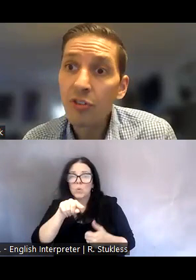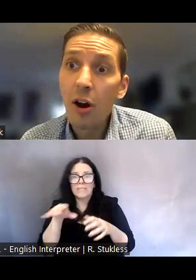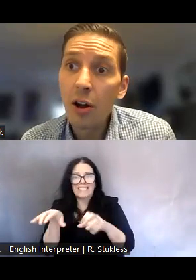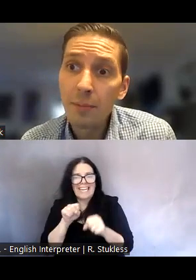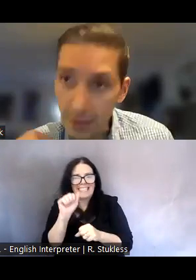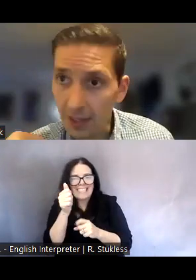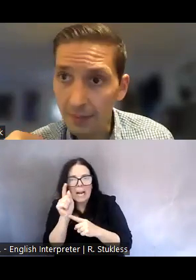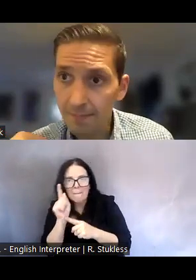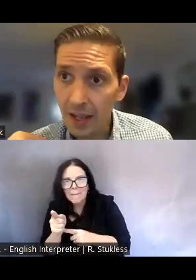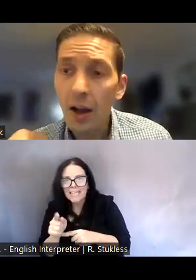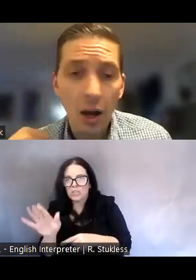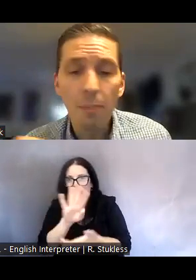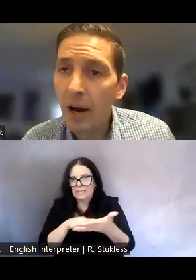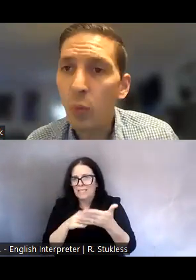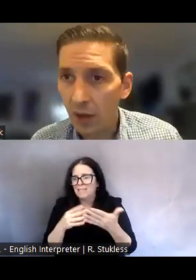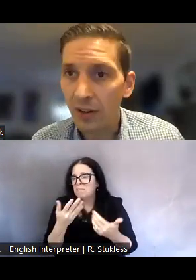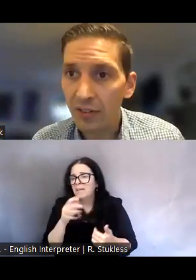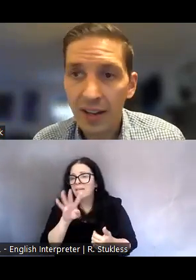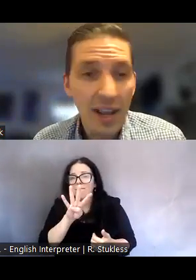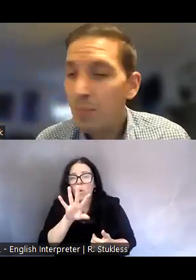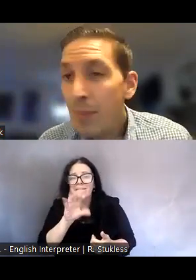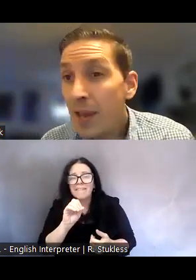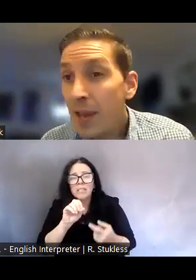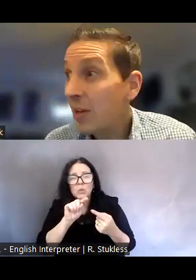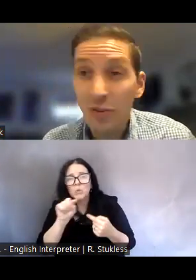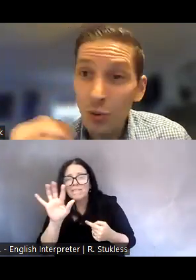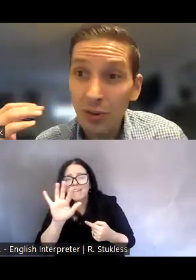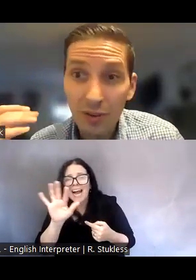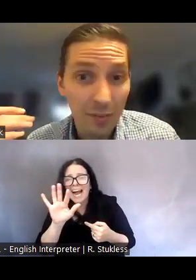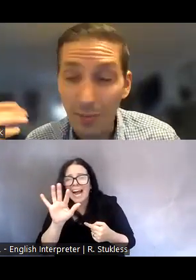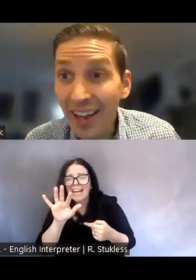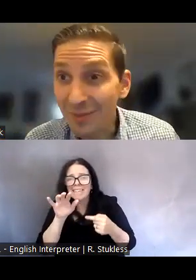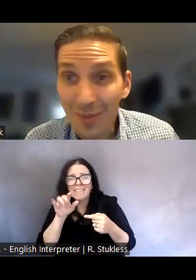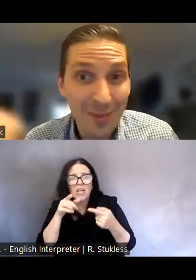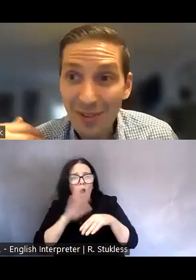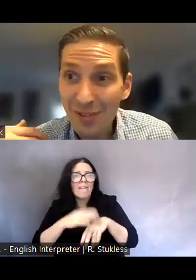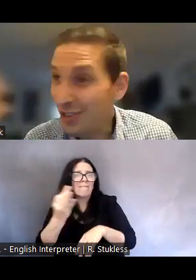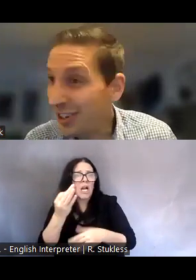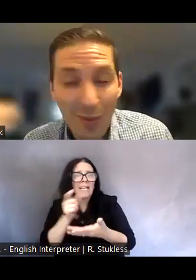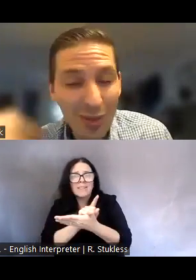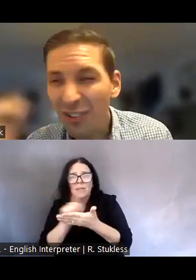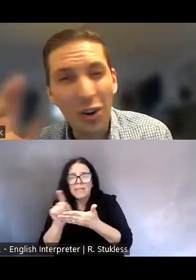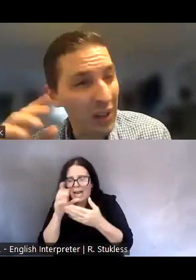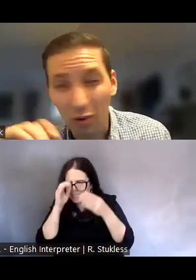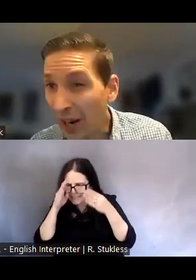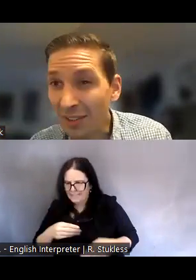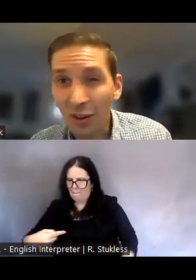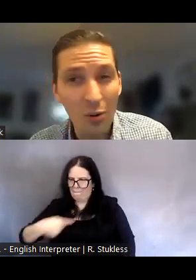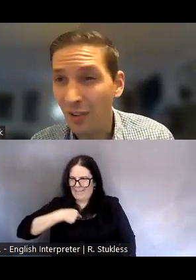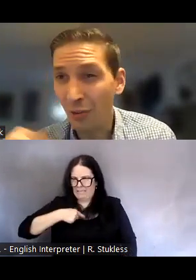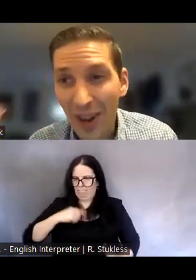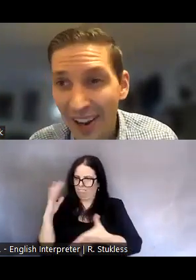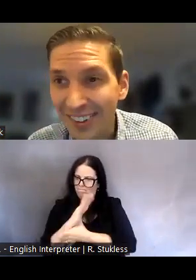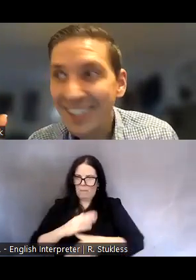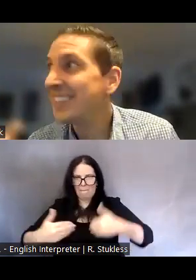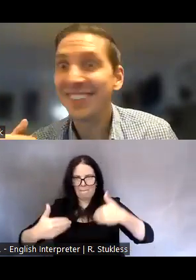to focus on me, on my wellness. Maybe I'm not even doing bad. Maybe I'm not even struggling. Maybe things are going great. They're